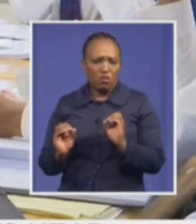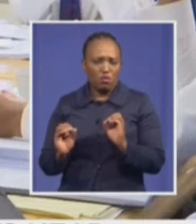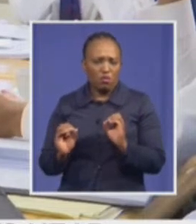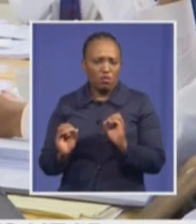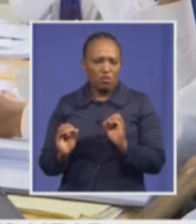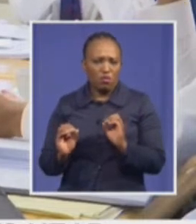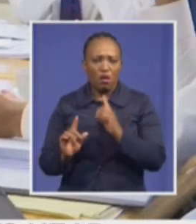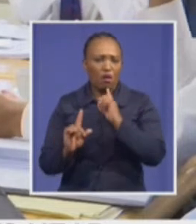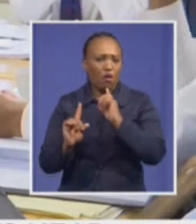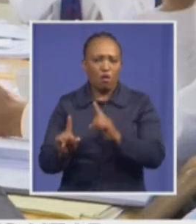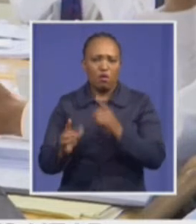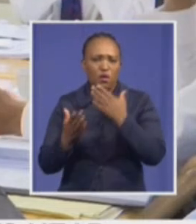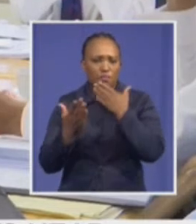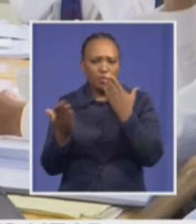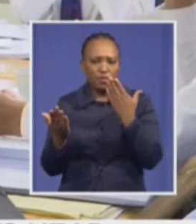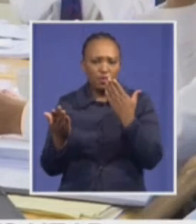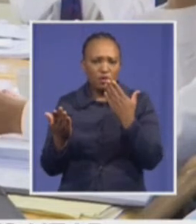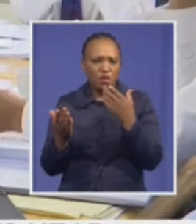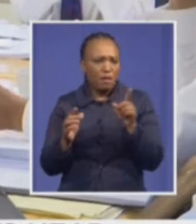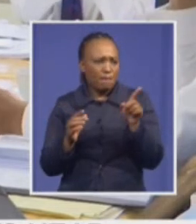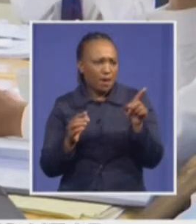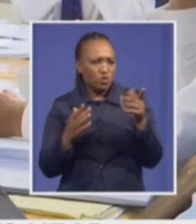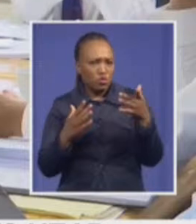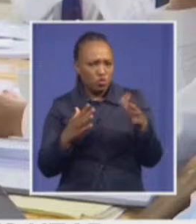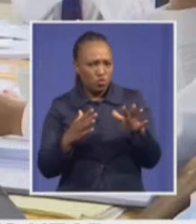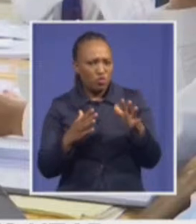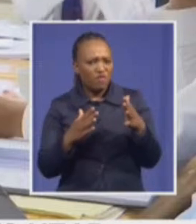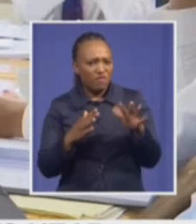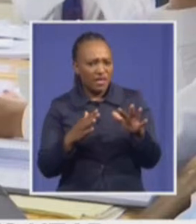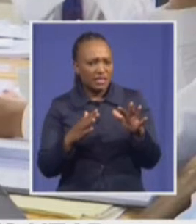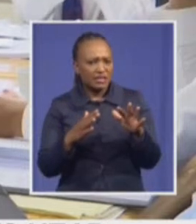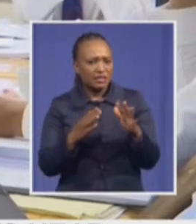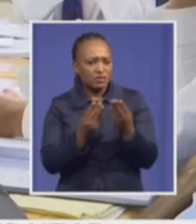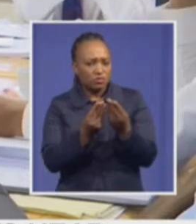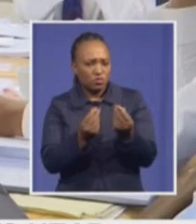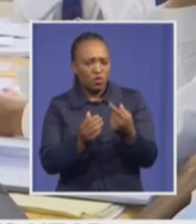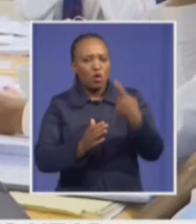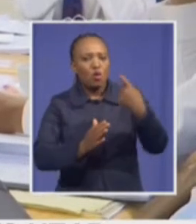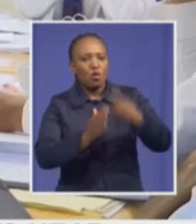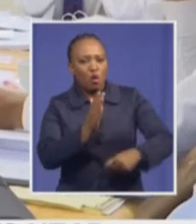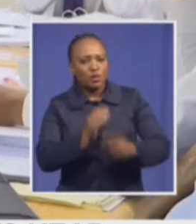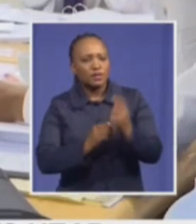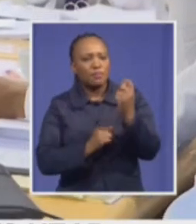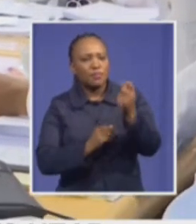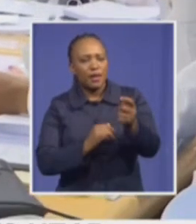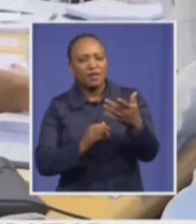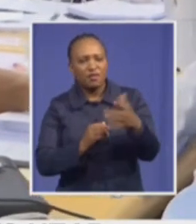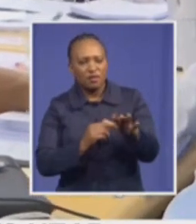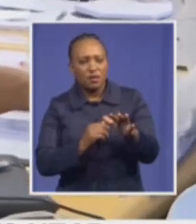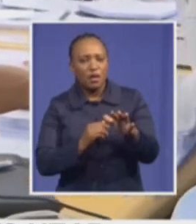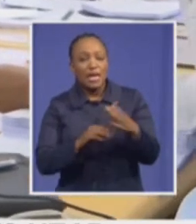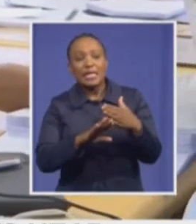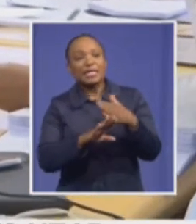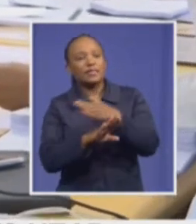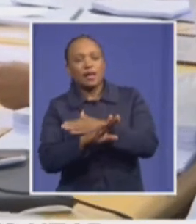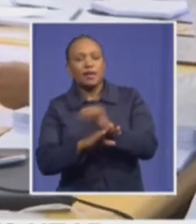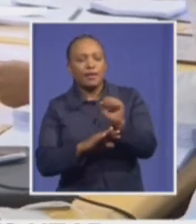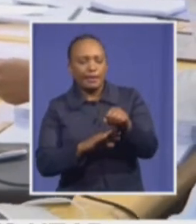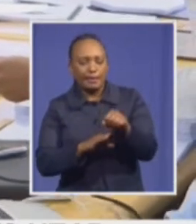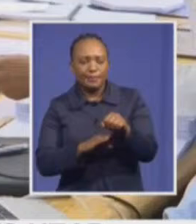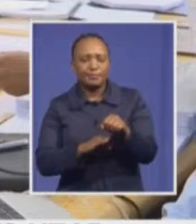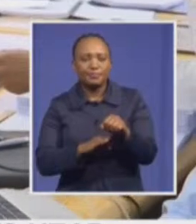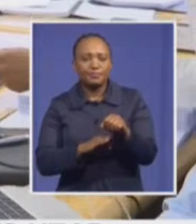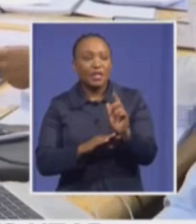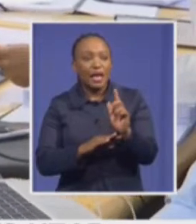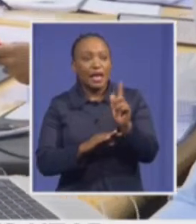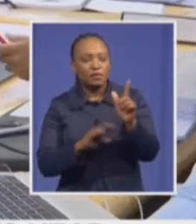did tender costs. Yes, we did tender costs initially. Yeah. And when they came back